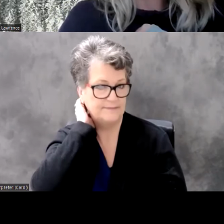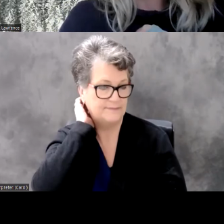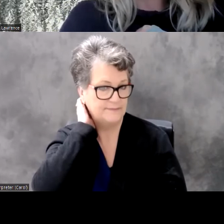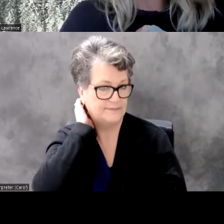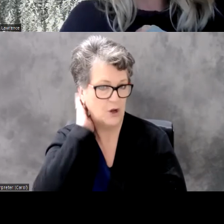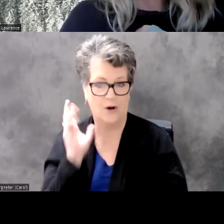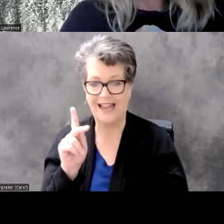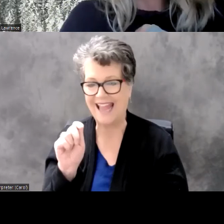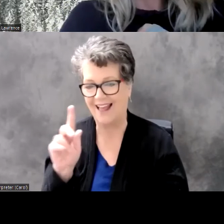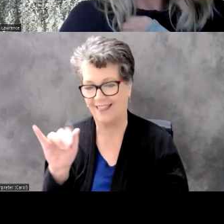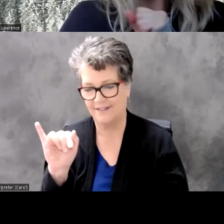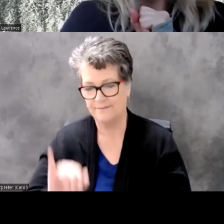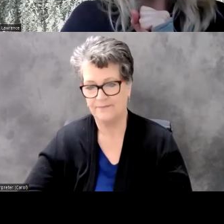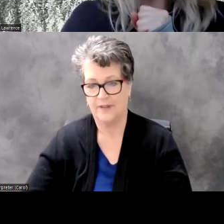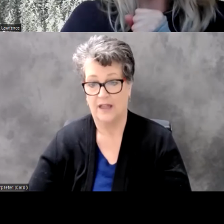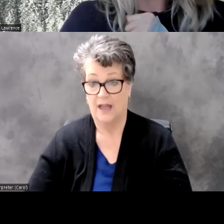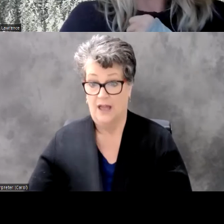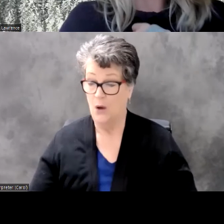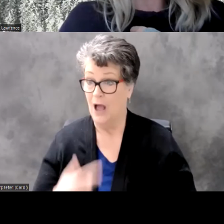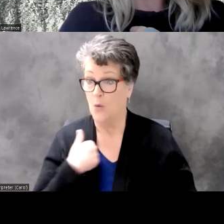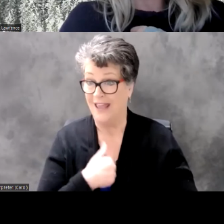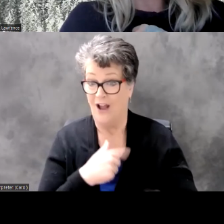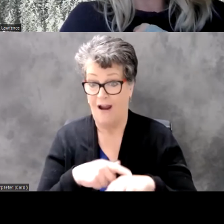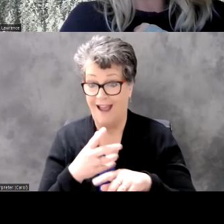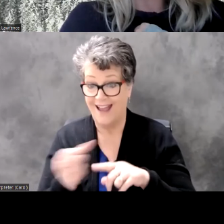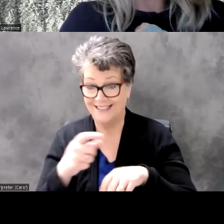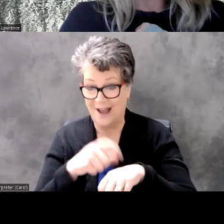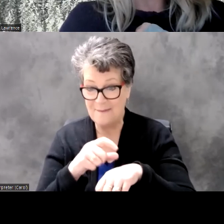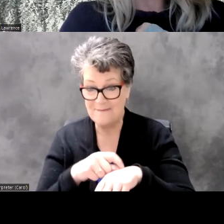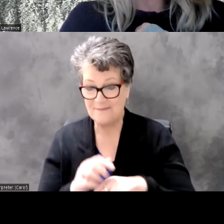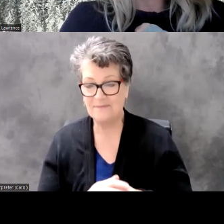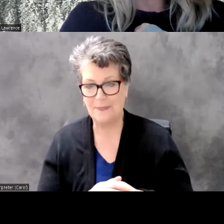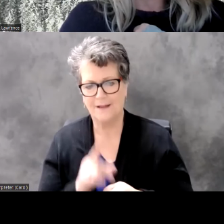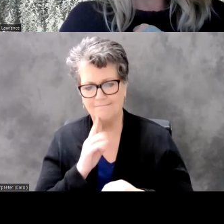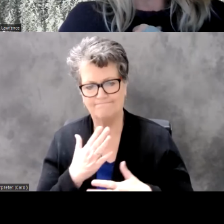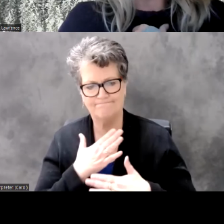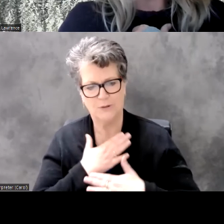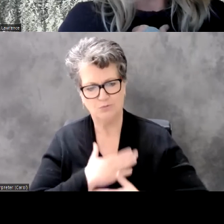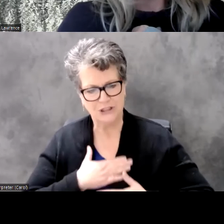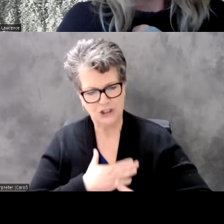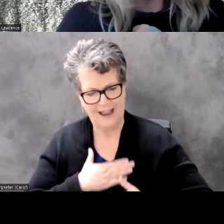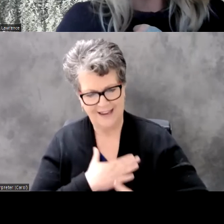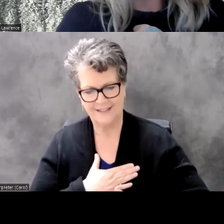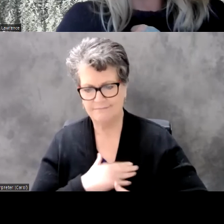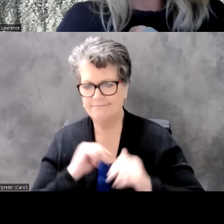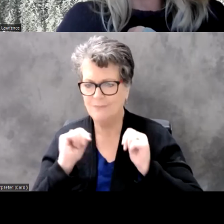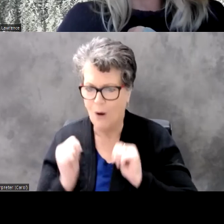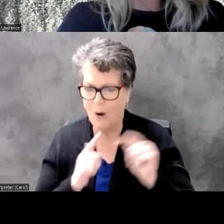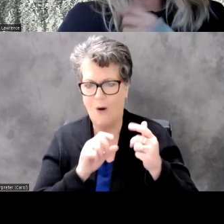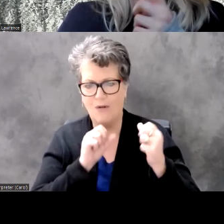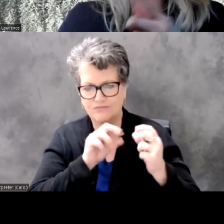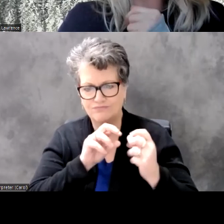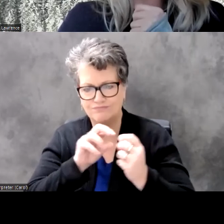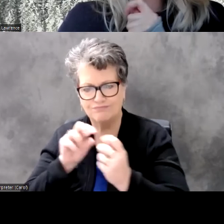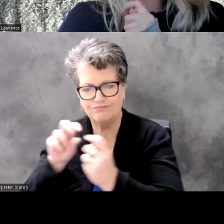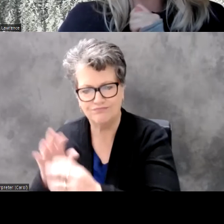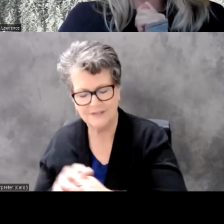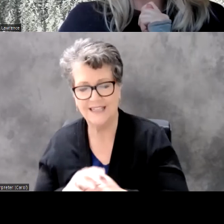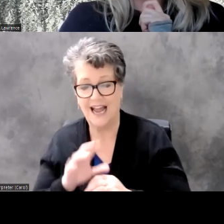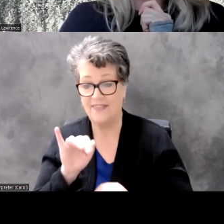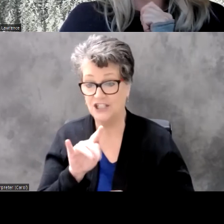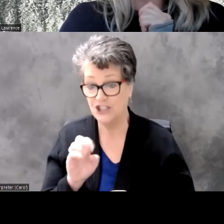Wow, we are at time. So I really appreciate all the input that you have provided, and Jackie's